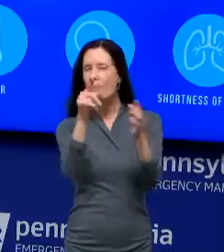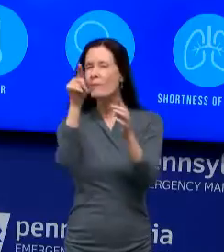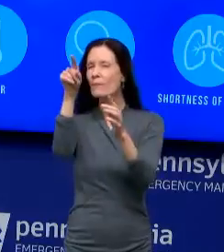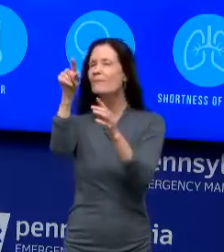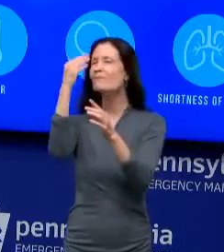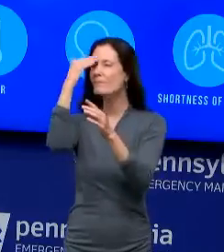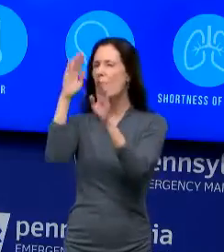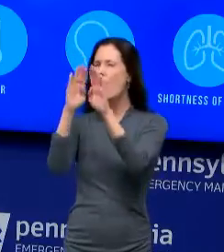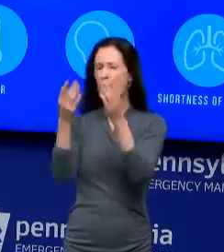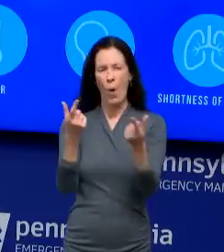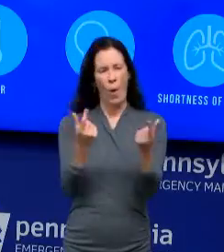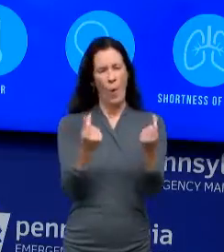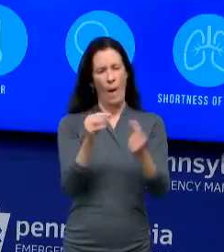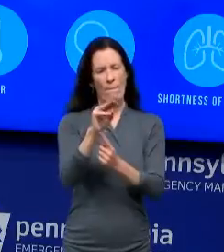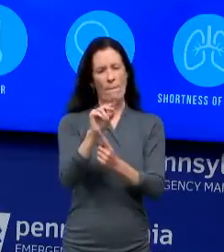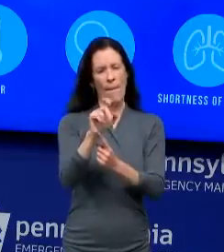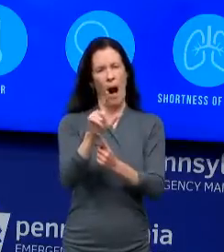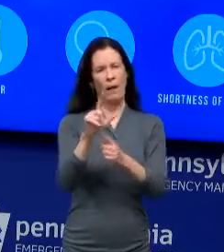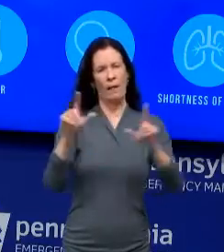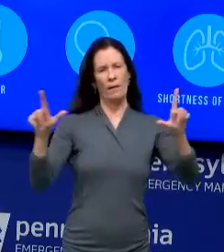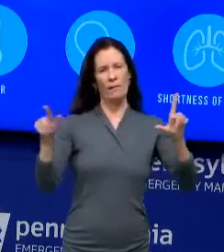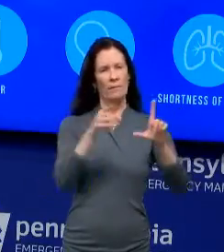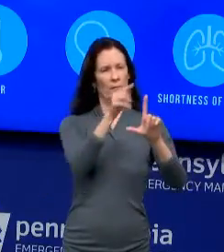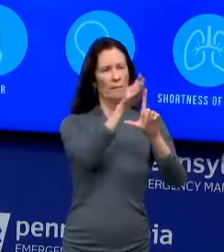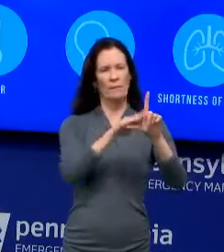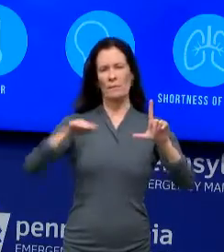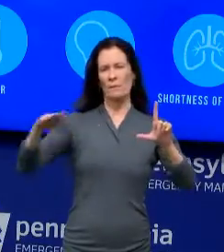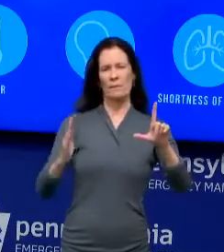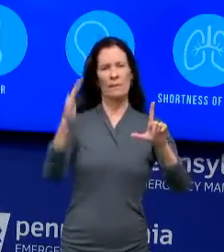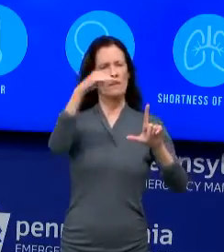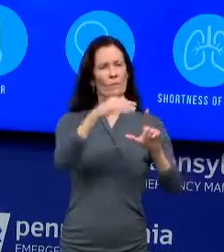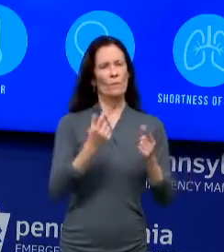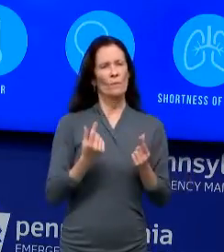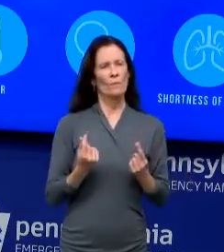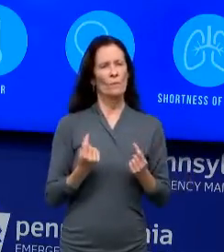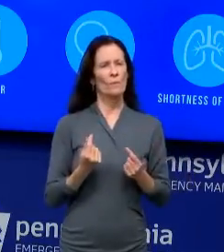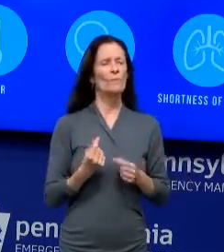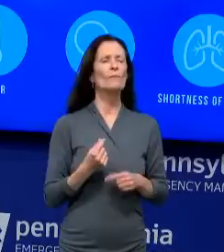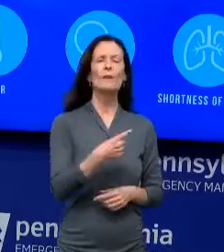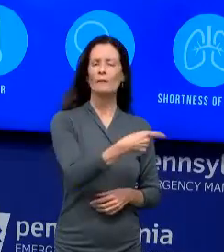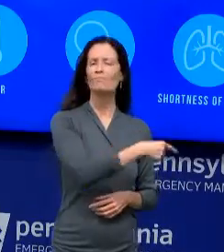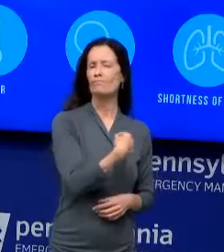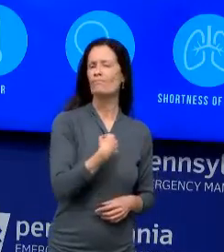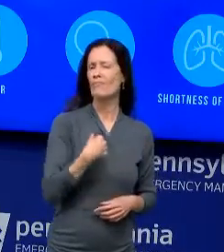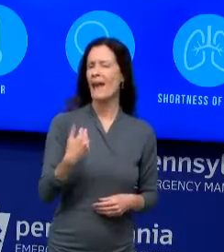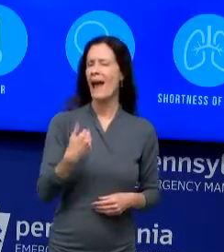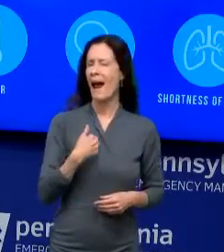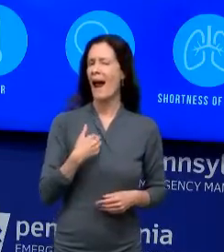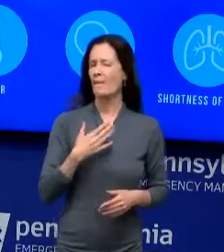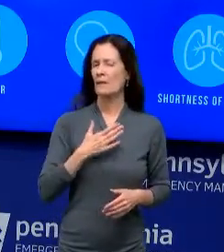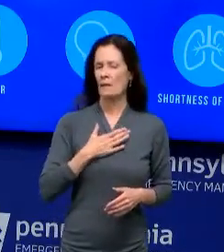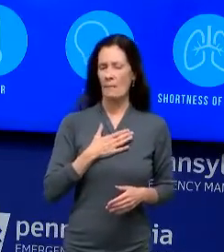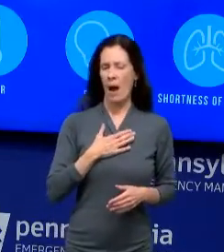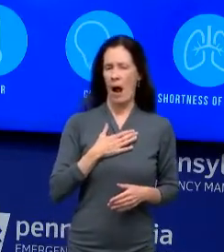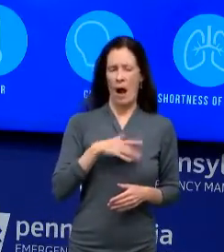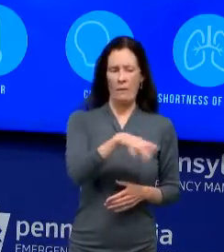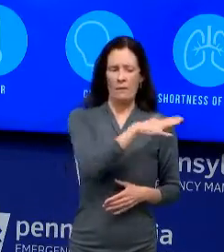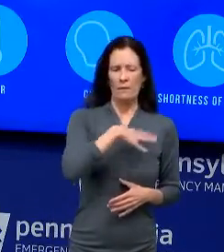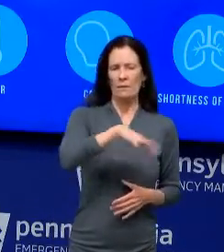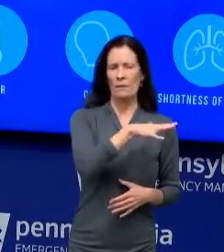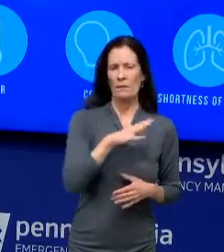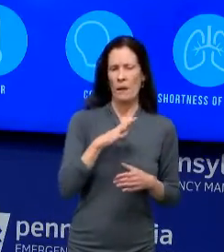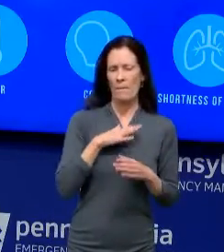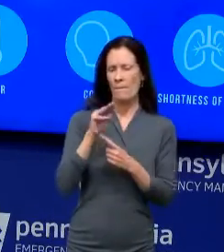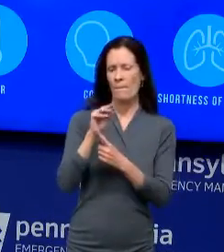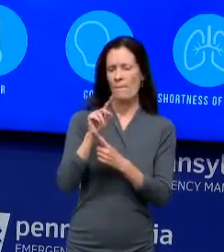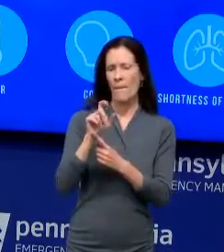so it would not be public-facing, and we're going to be looking at a number of different parameters, both public health parameters, but then other